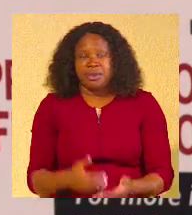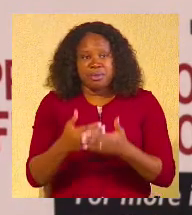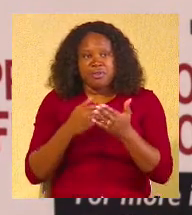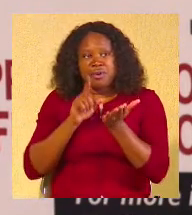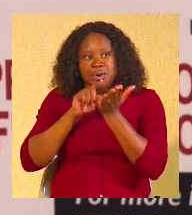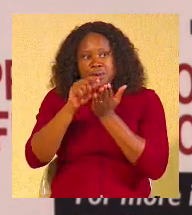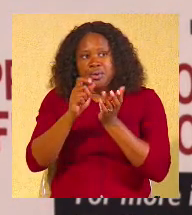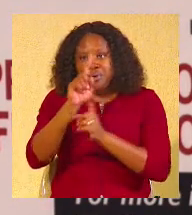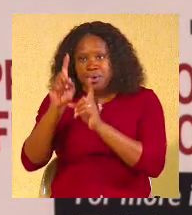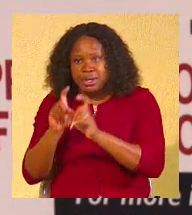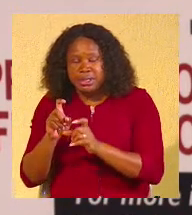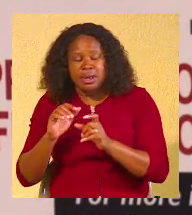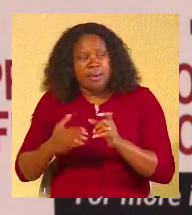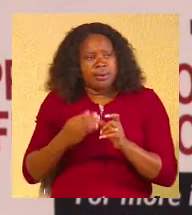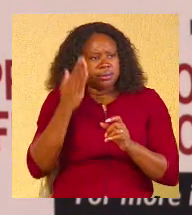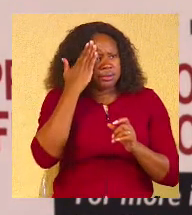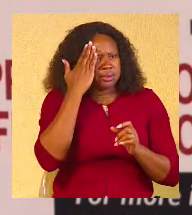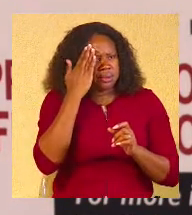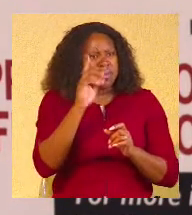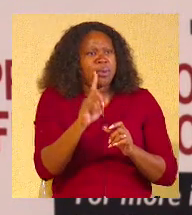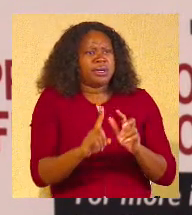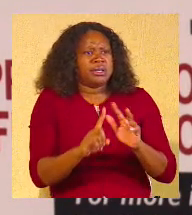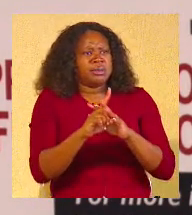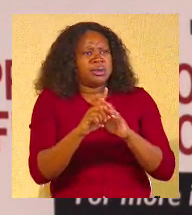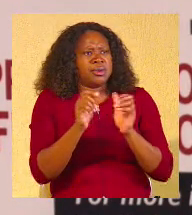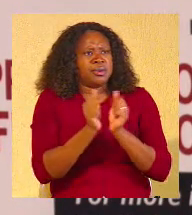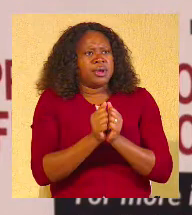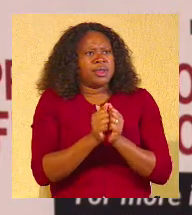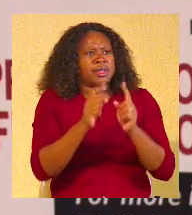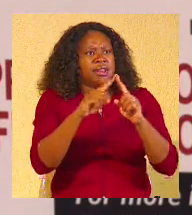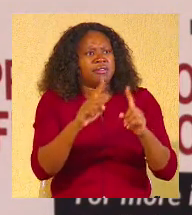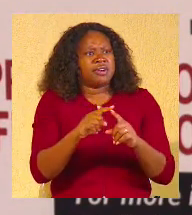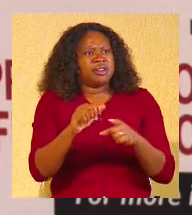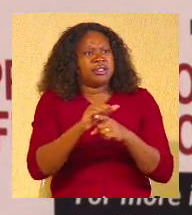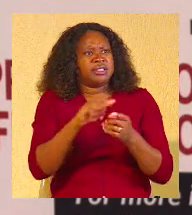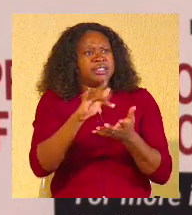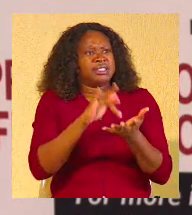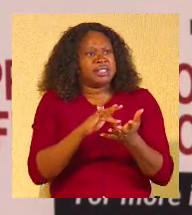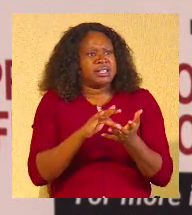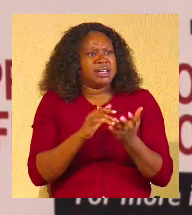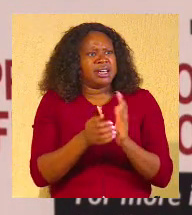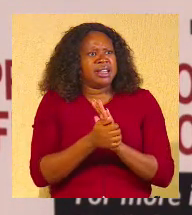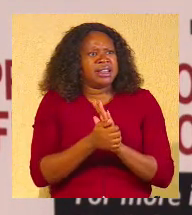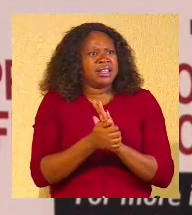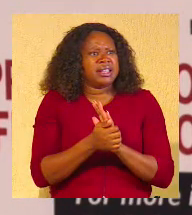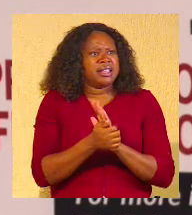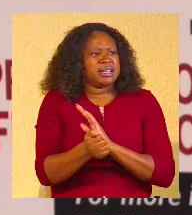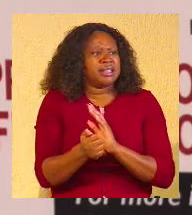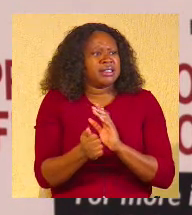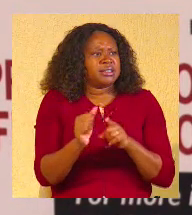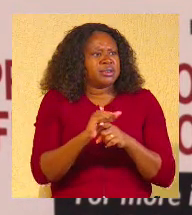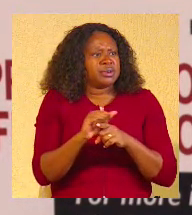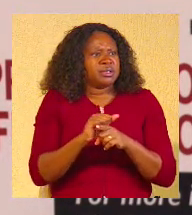media, I want to find out what is happening with the multi-purpose training centers and the skills training now